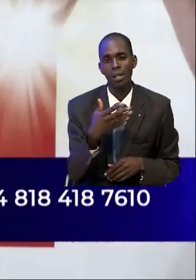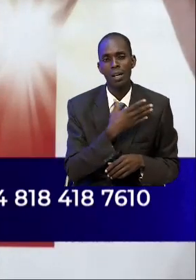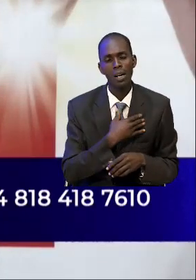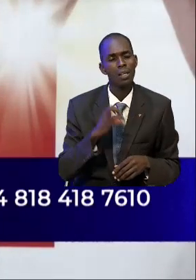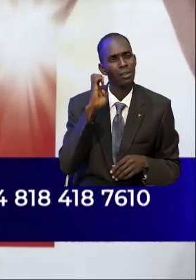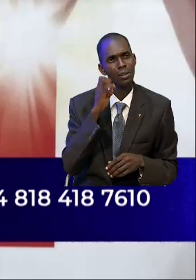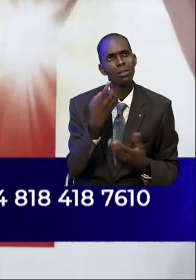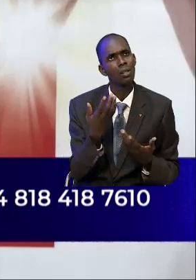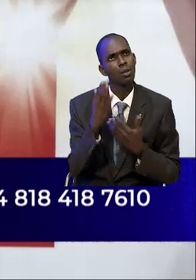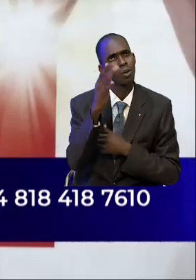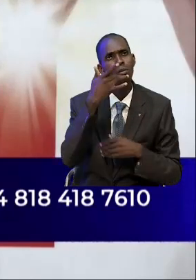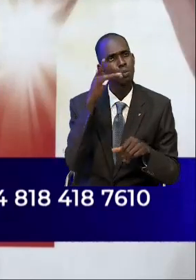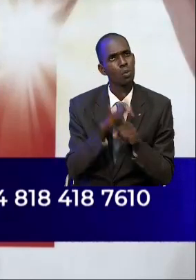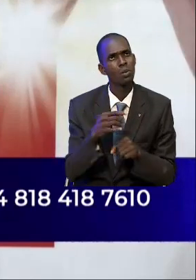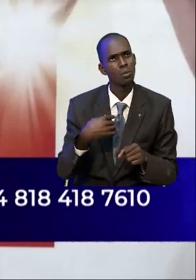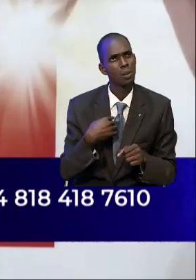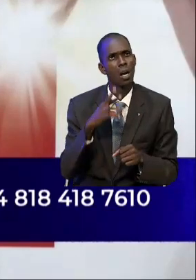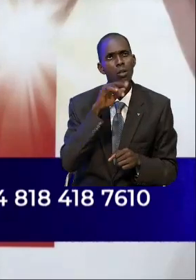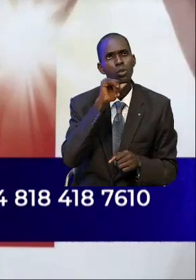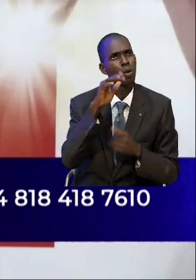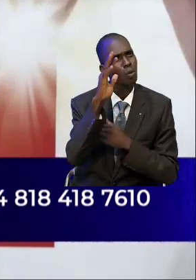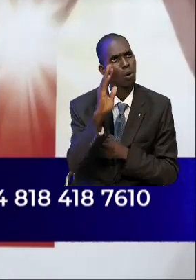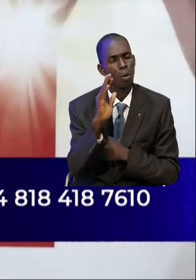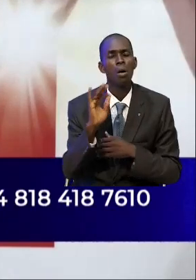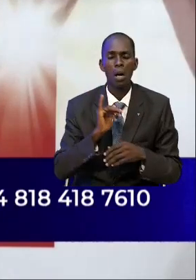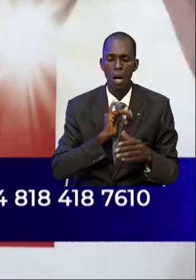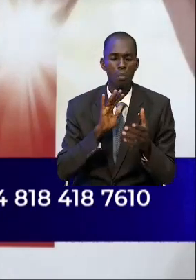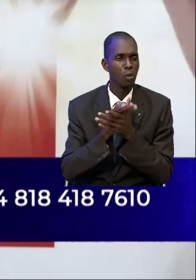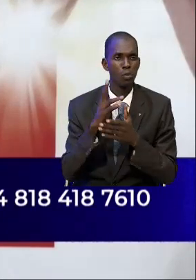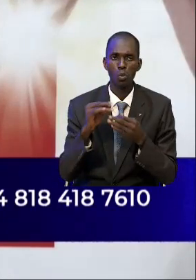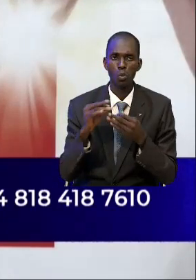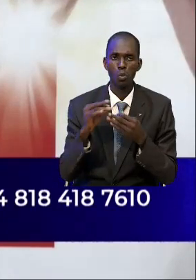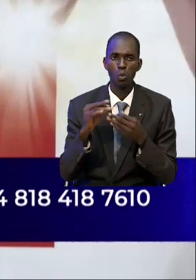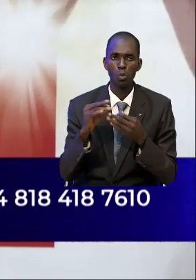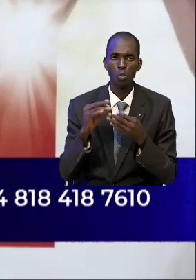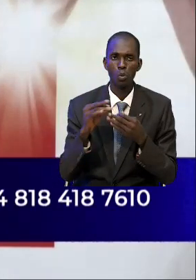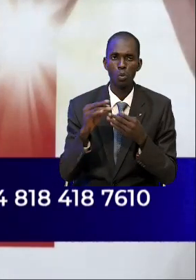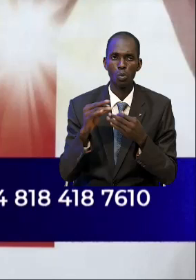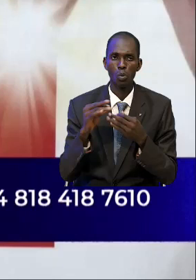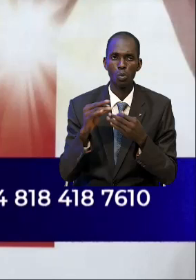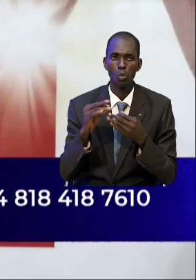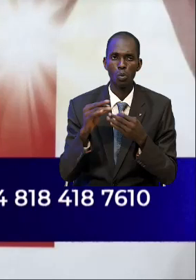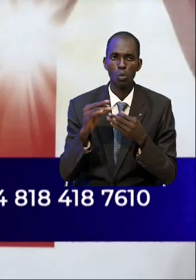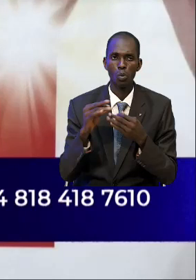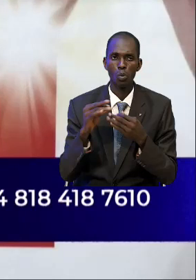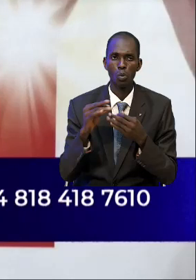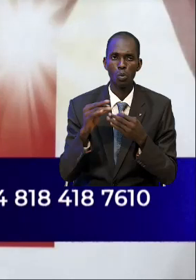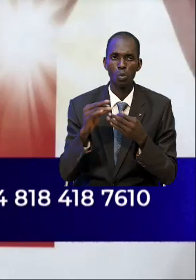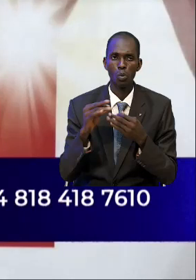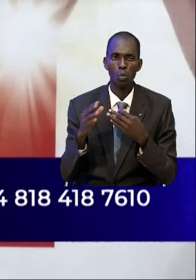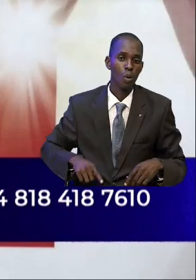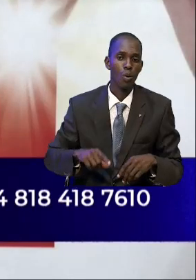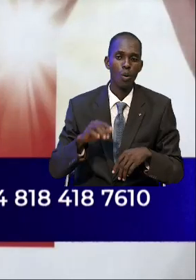It makes me to be limping. And I was like, God, you told me this. Does it mean you are not God? I believe despite everything you